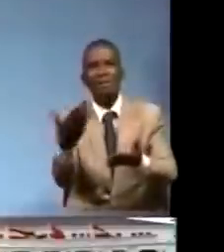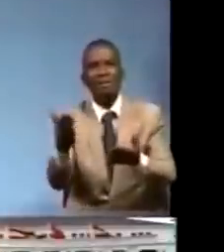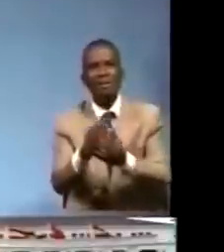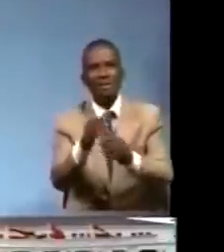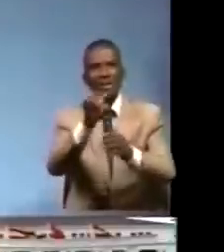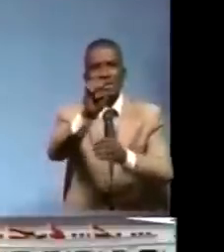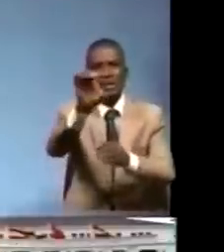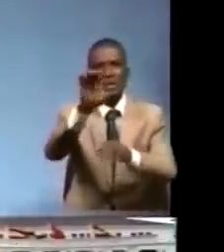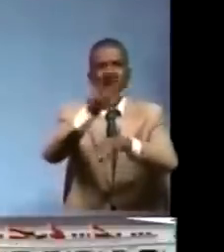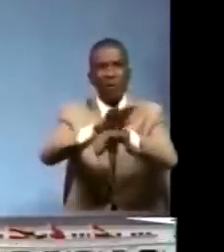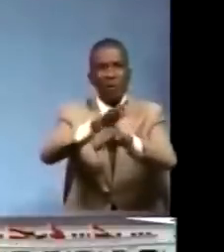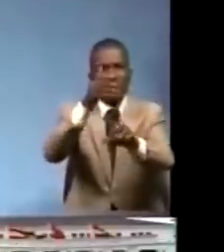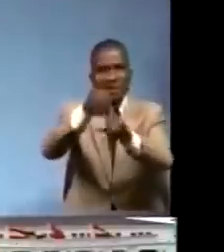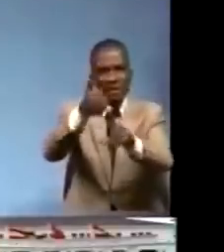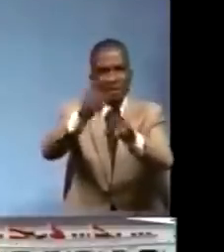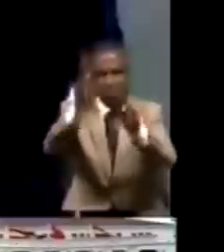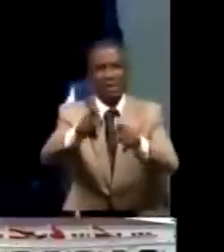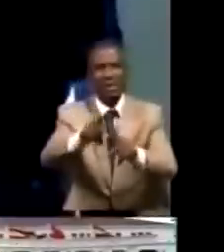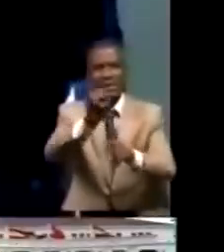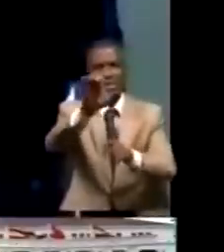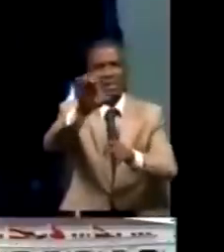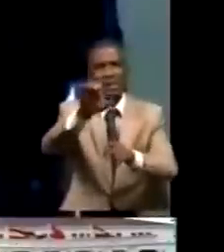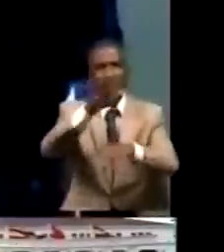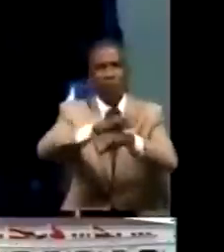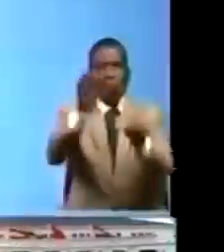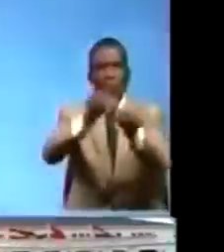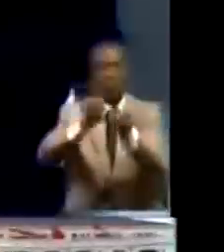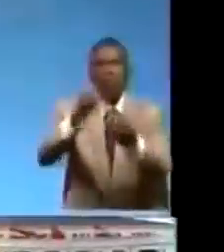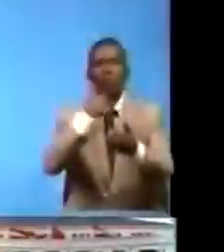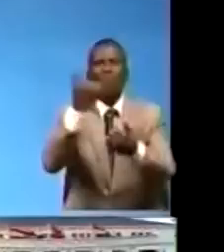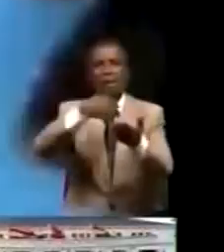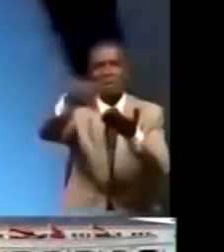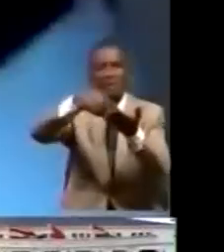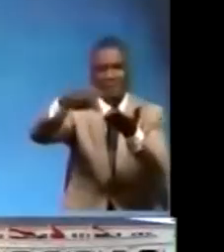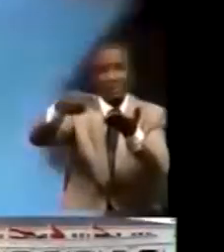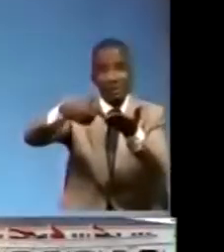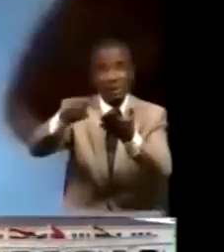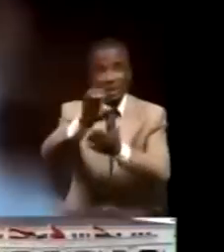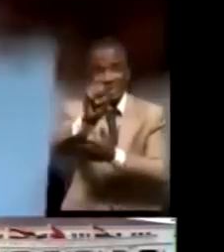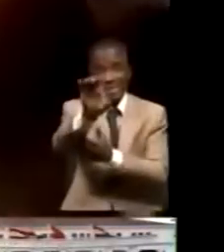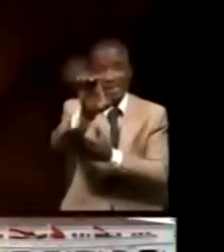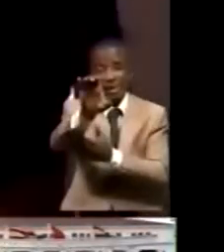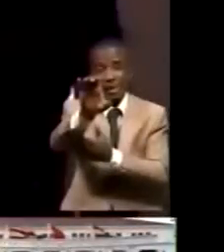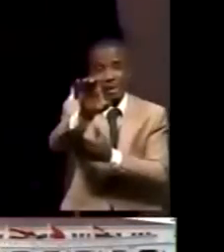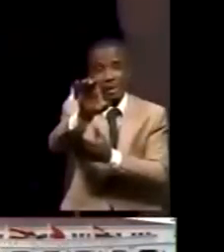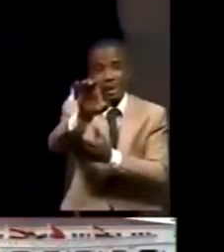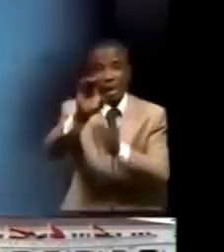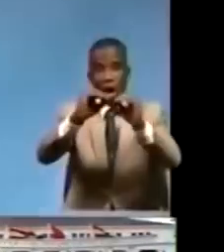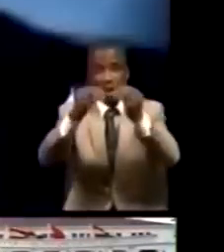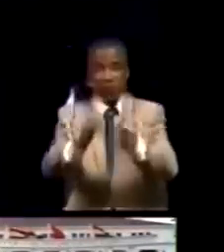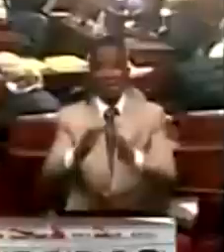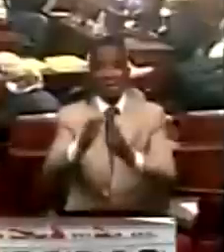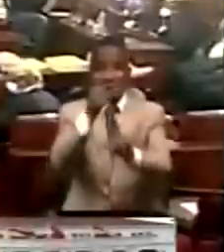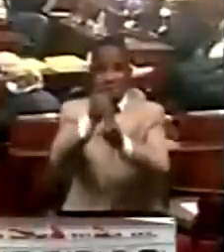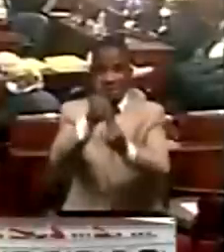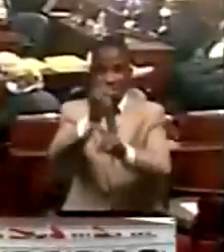The blame is not only on party representatives and agents. The official representatives of the returning officer